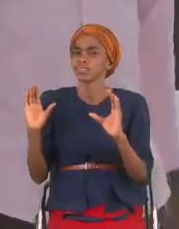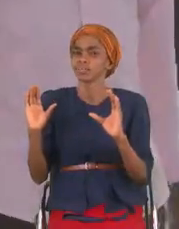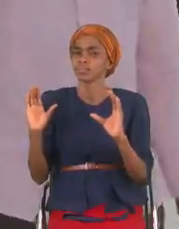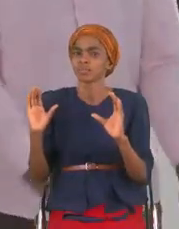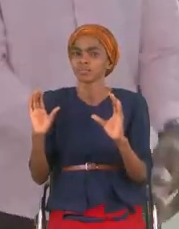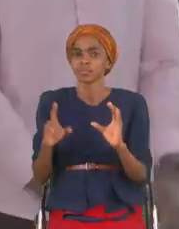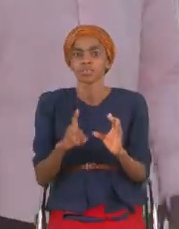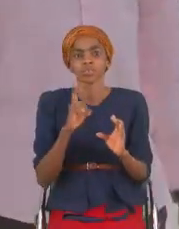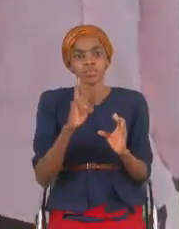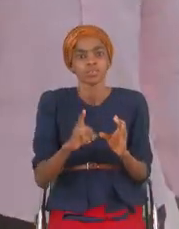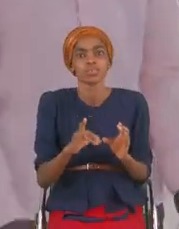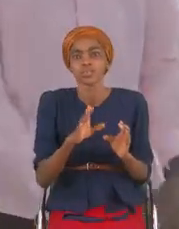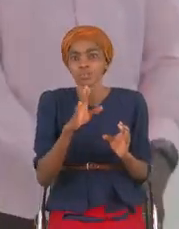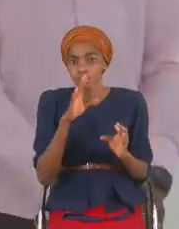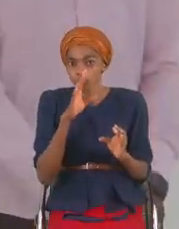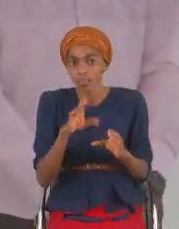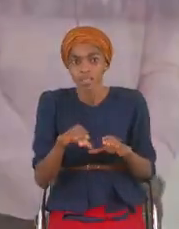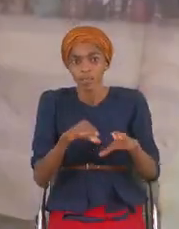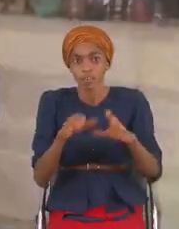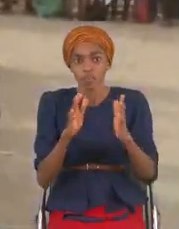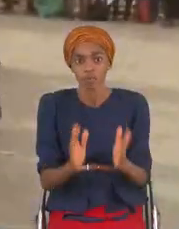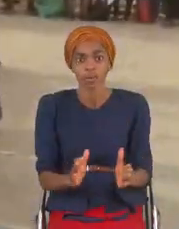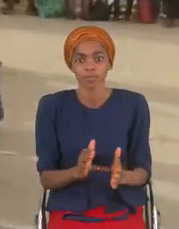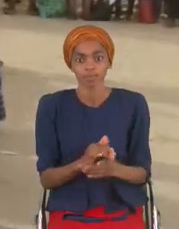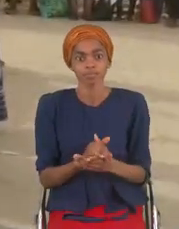you'll be a performer.